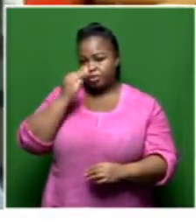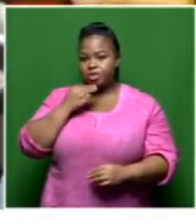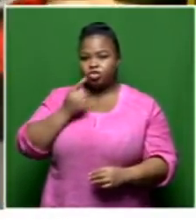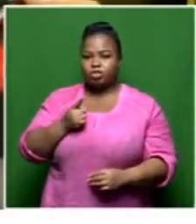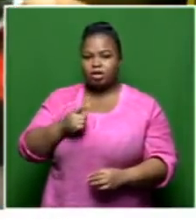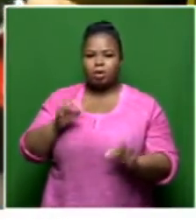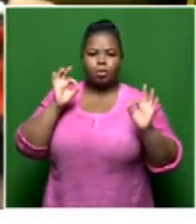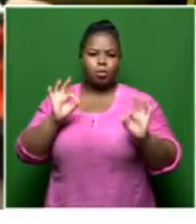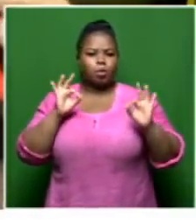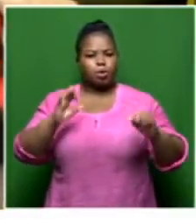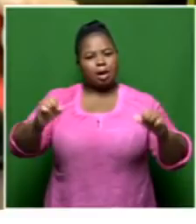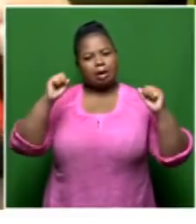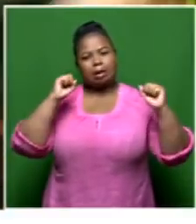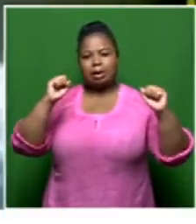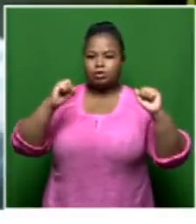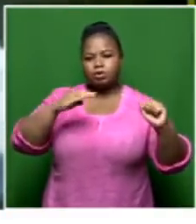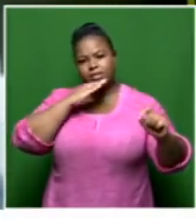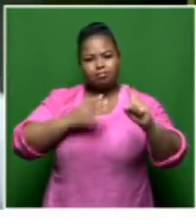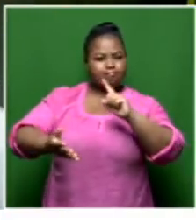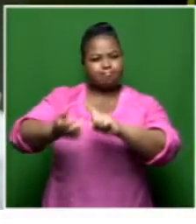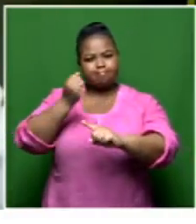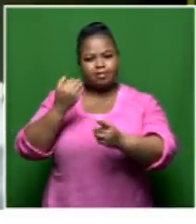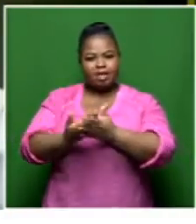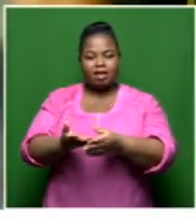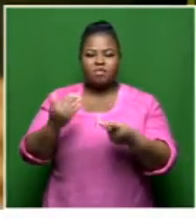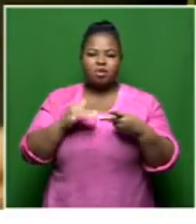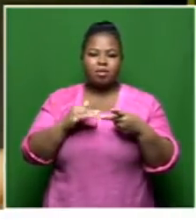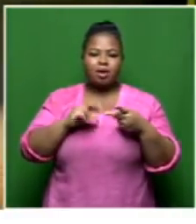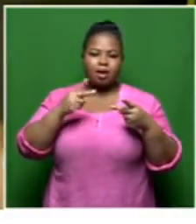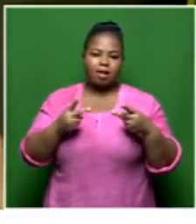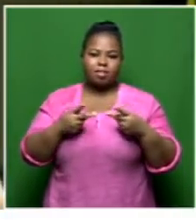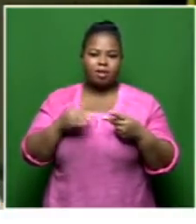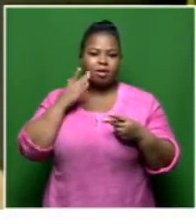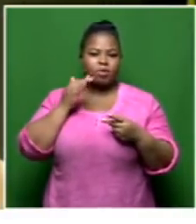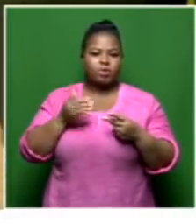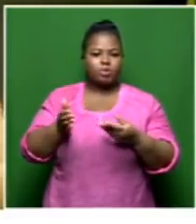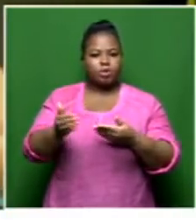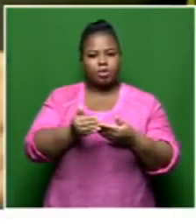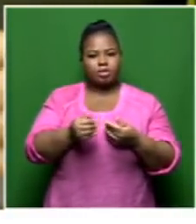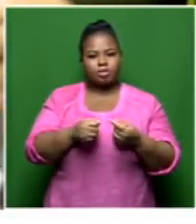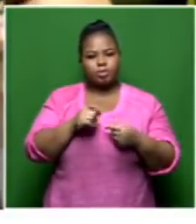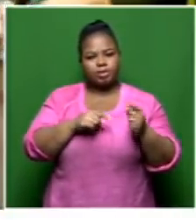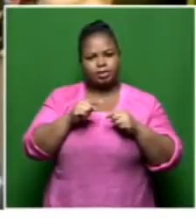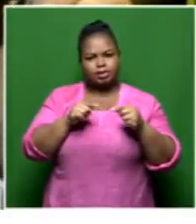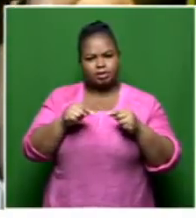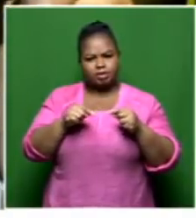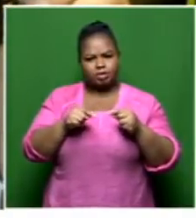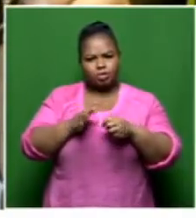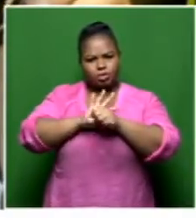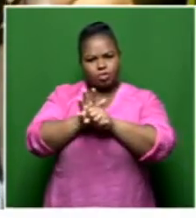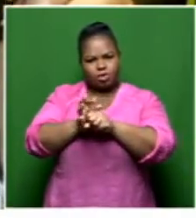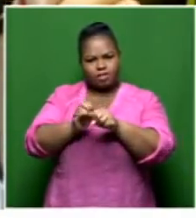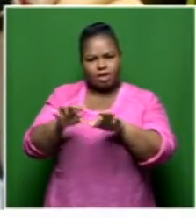That's a nice cheerful mask, which means we're going to make it. We even have masks within our collection with the dreaded